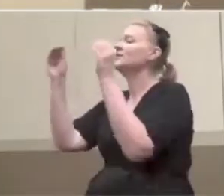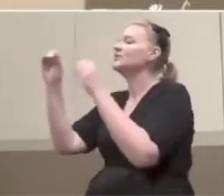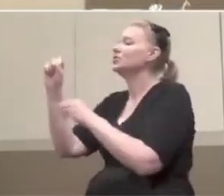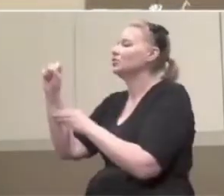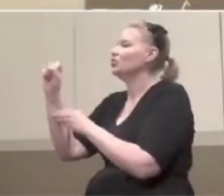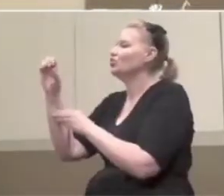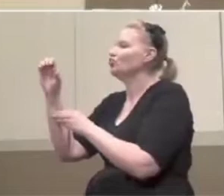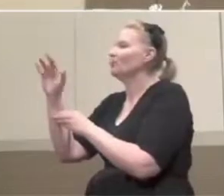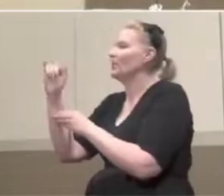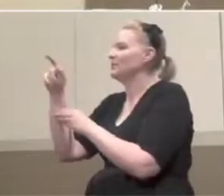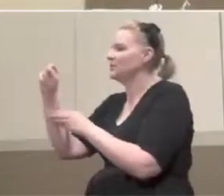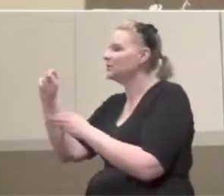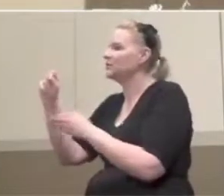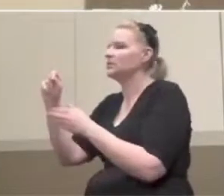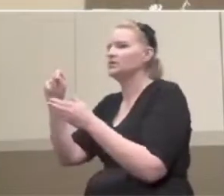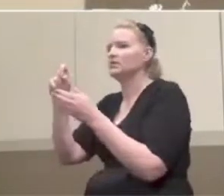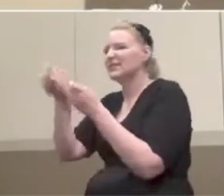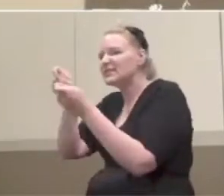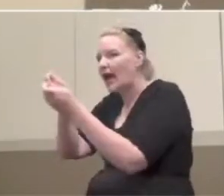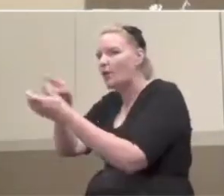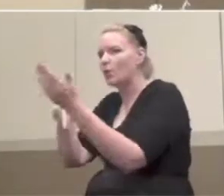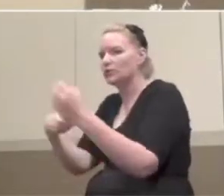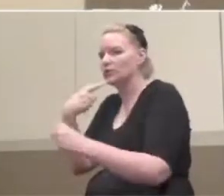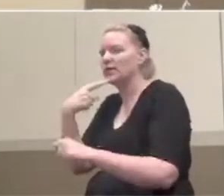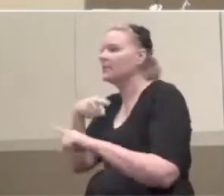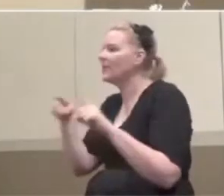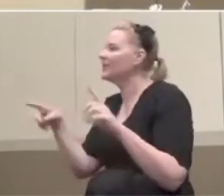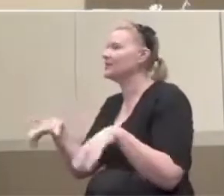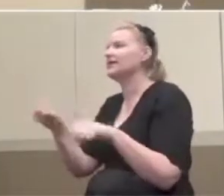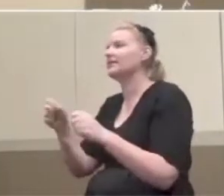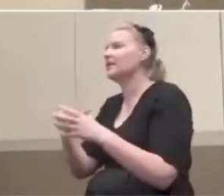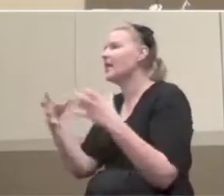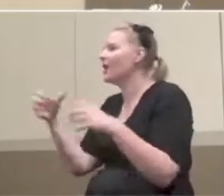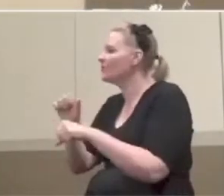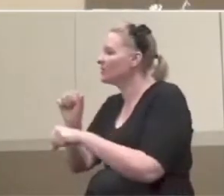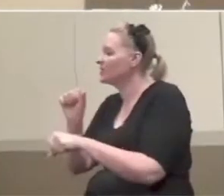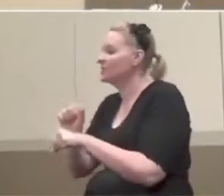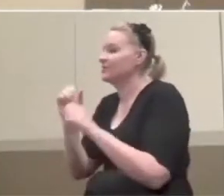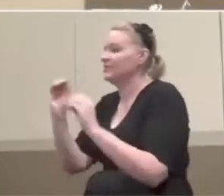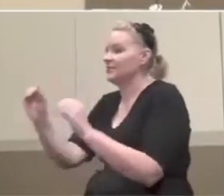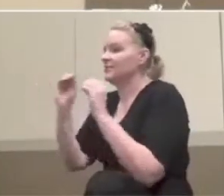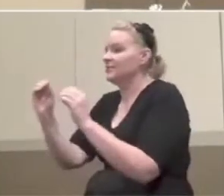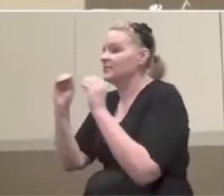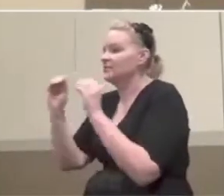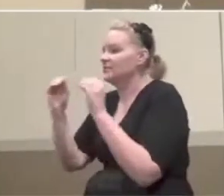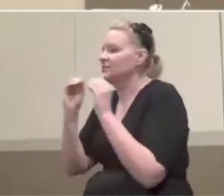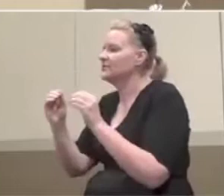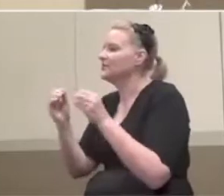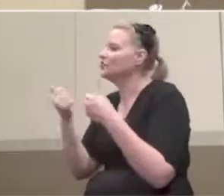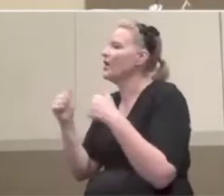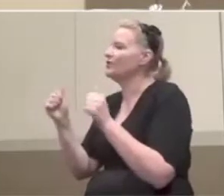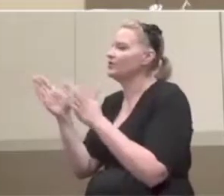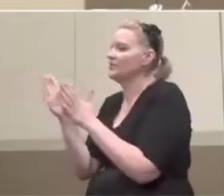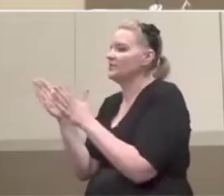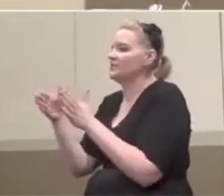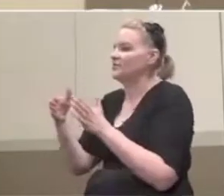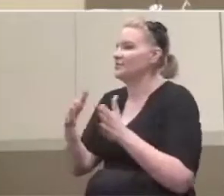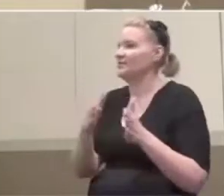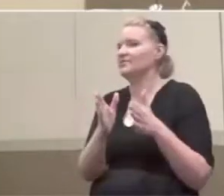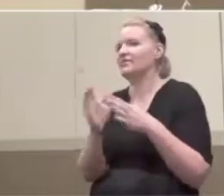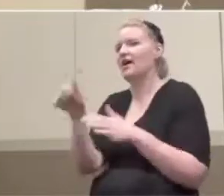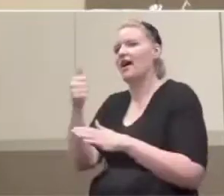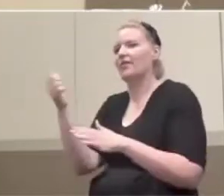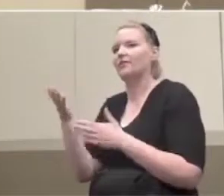instead. But it's going to take a lot of work. It's like a golfer ready to change his swing, right? So we got the